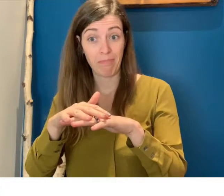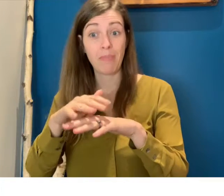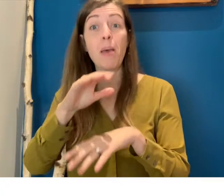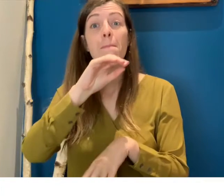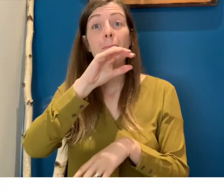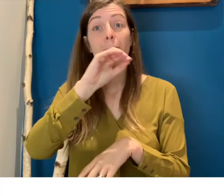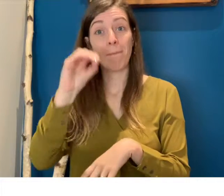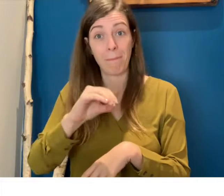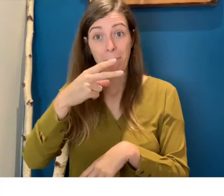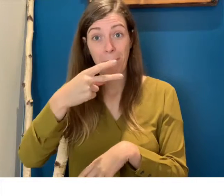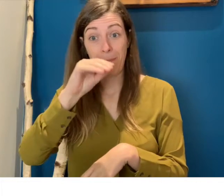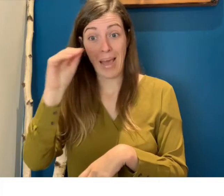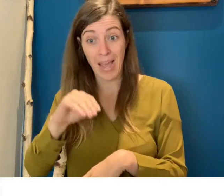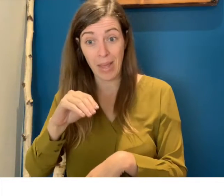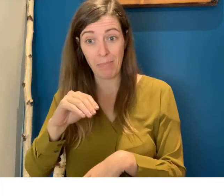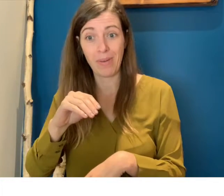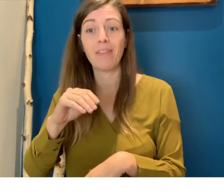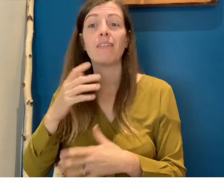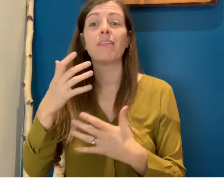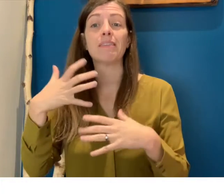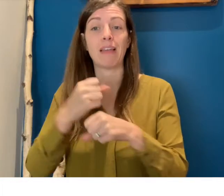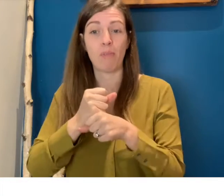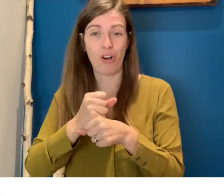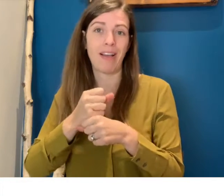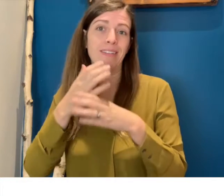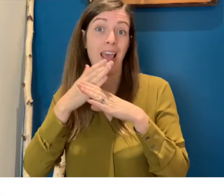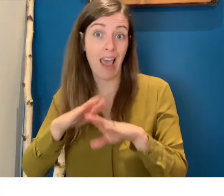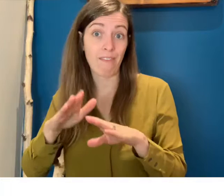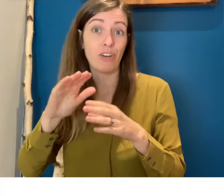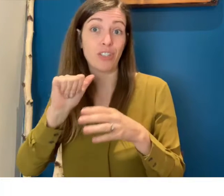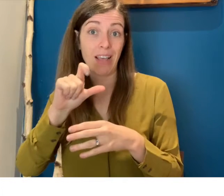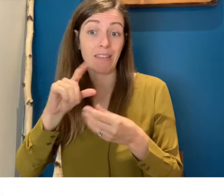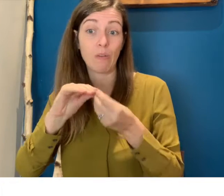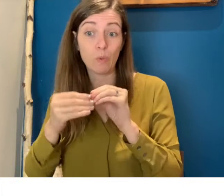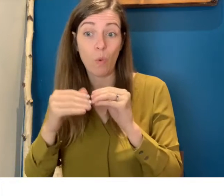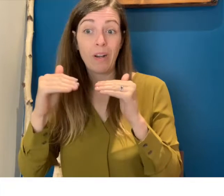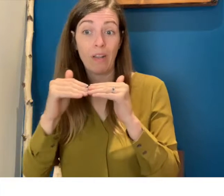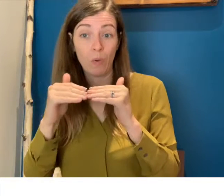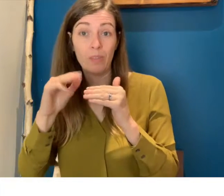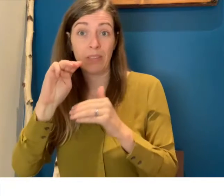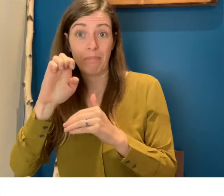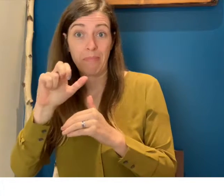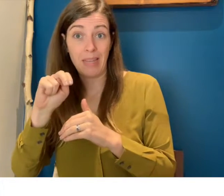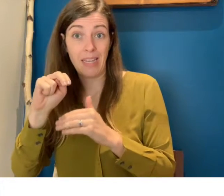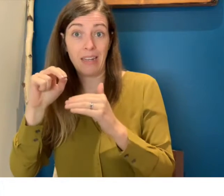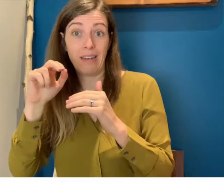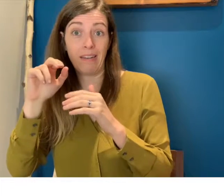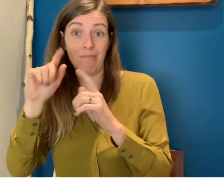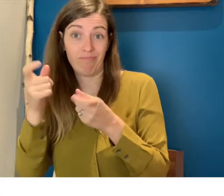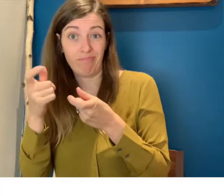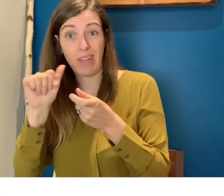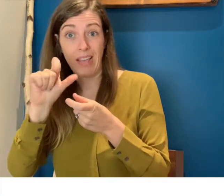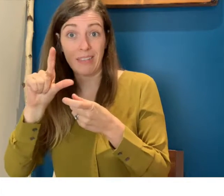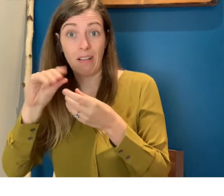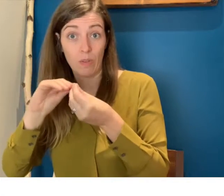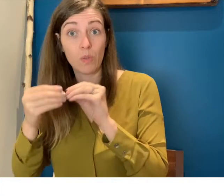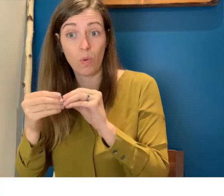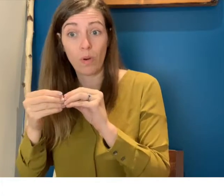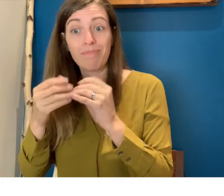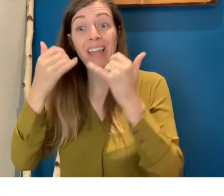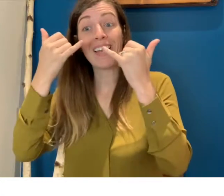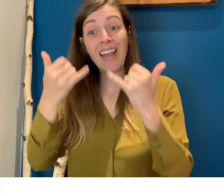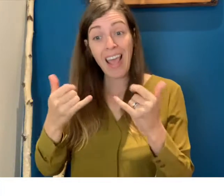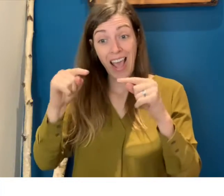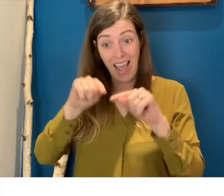mainstream, pipe again, and then summarize and do the average ASL score equals the mean